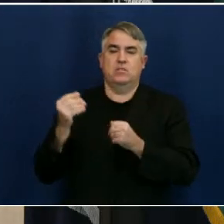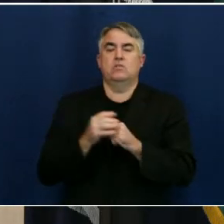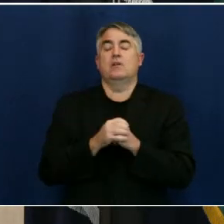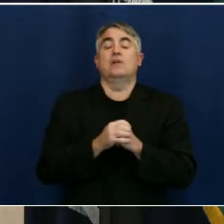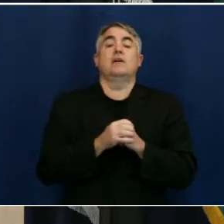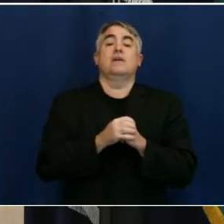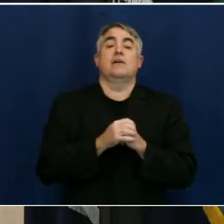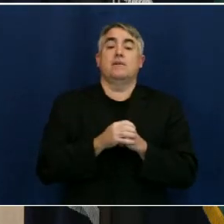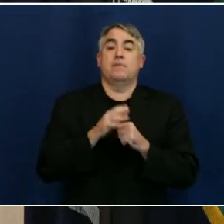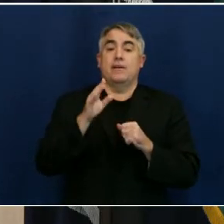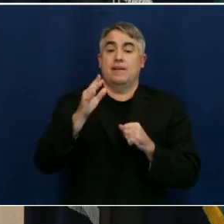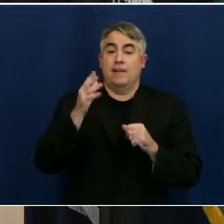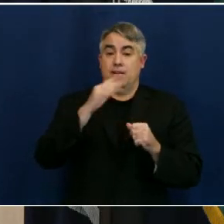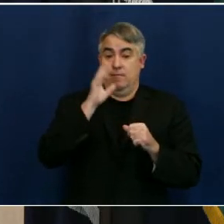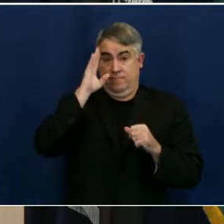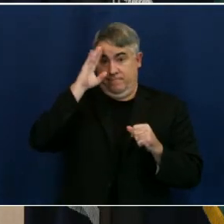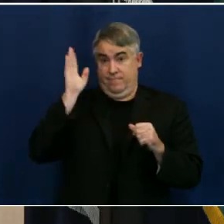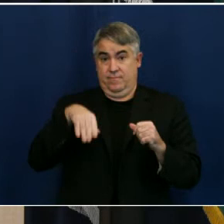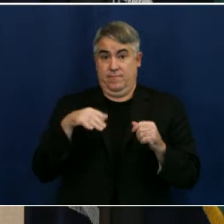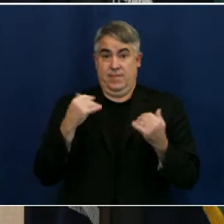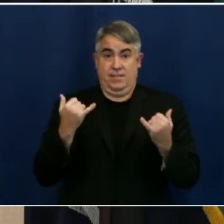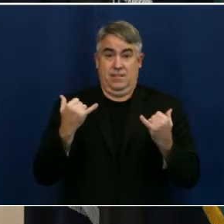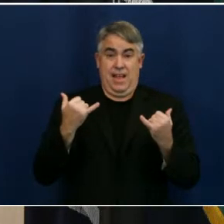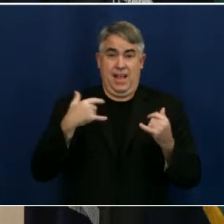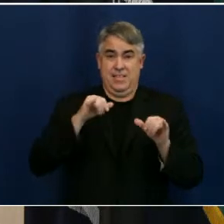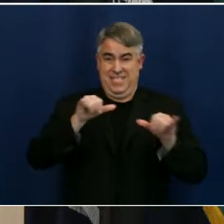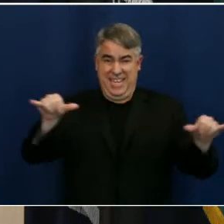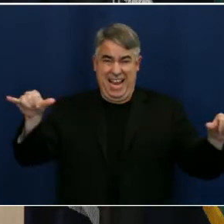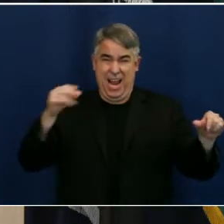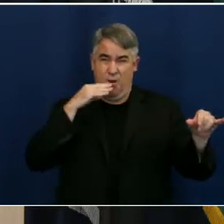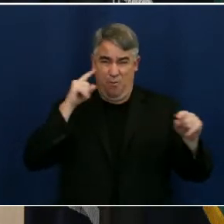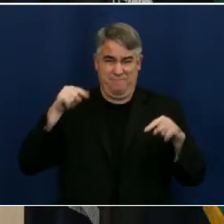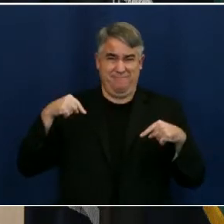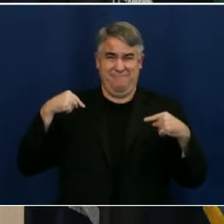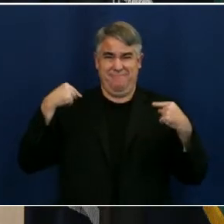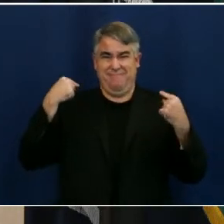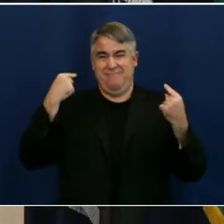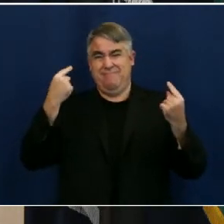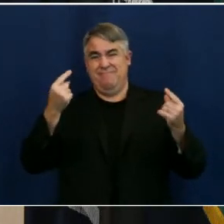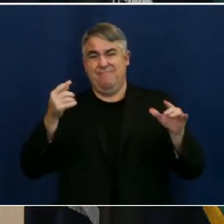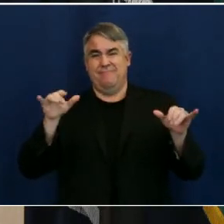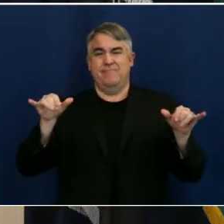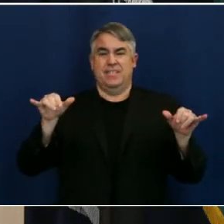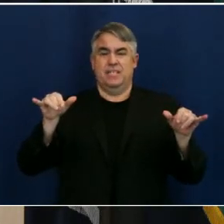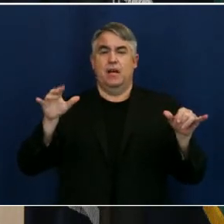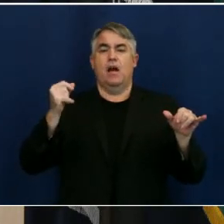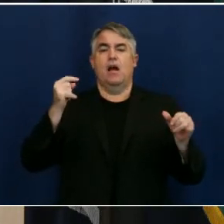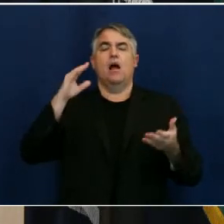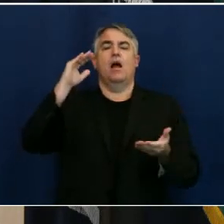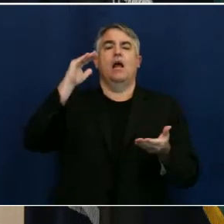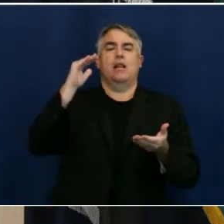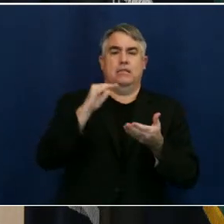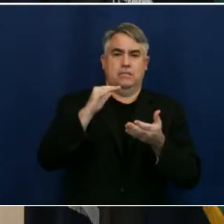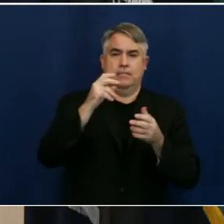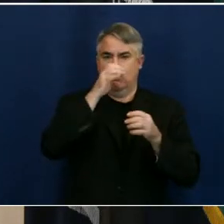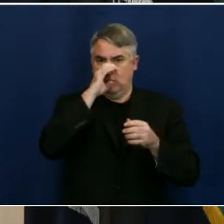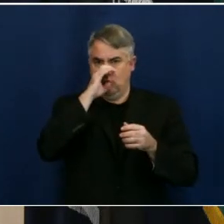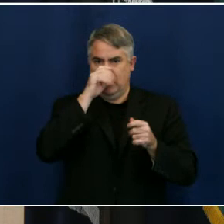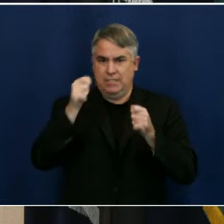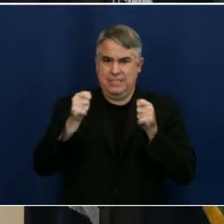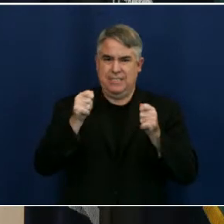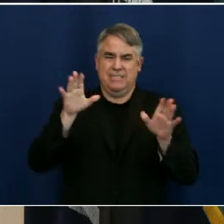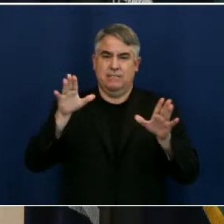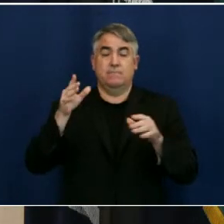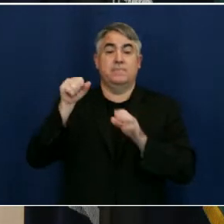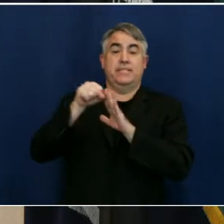regional stay-at-home order has been lifted. This California Department of Public Health and Governor made that announcement today. The state's projected